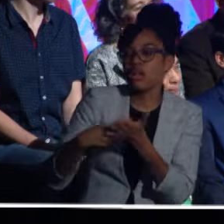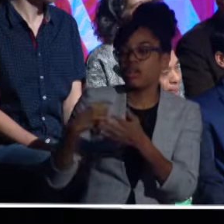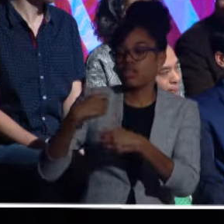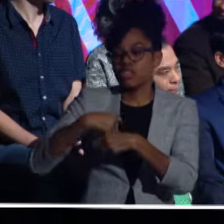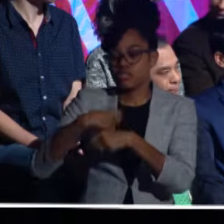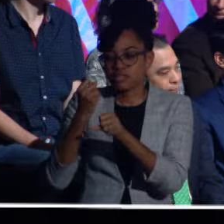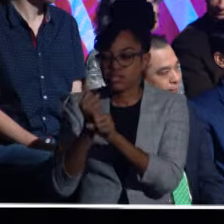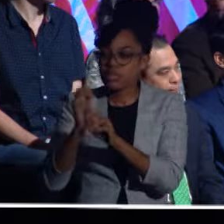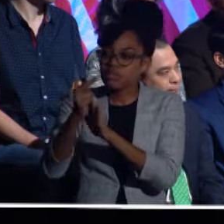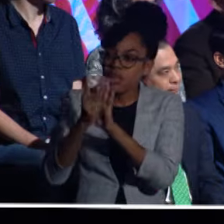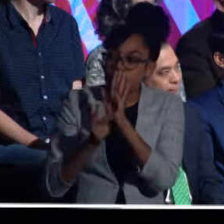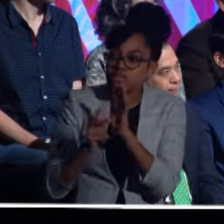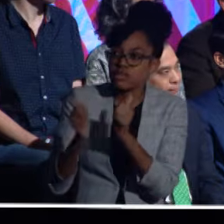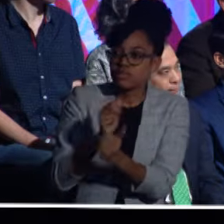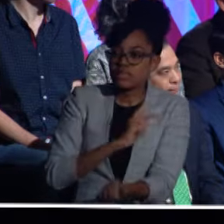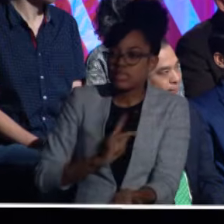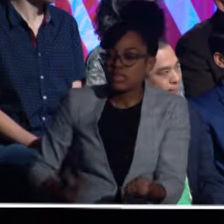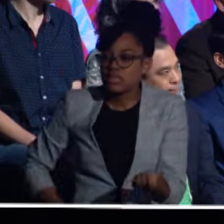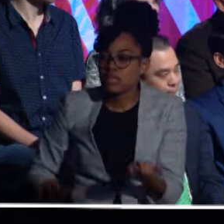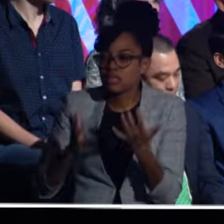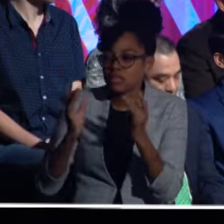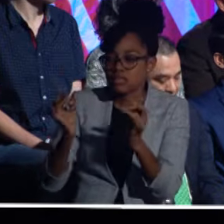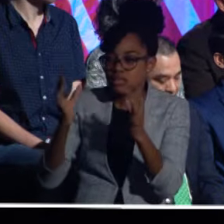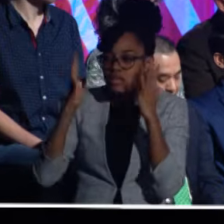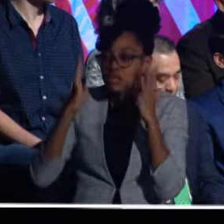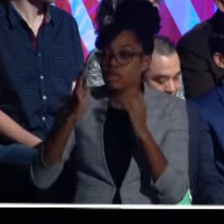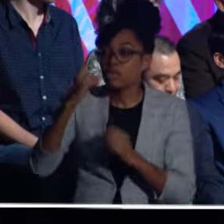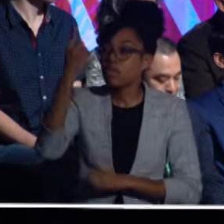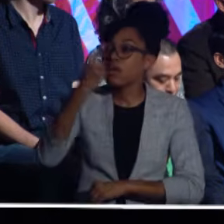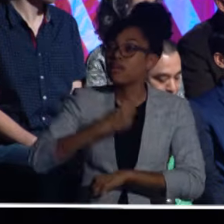the spirit of a liberating God had had enough,